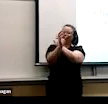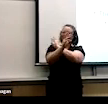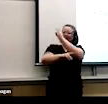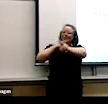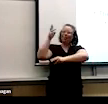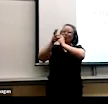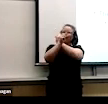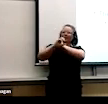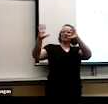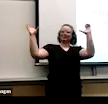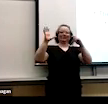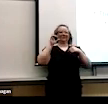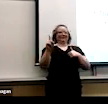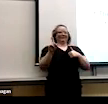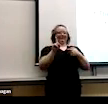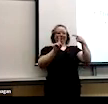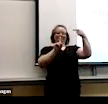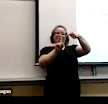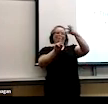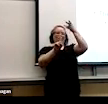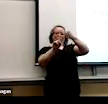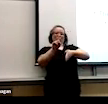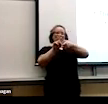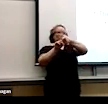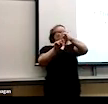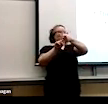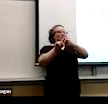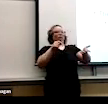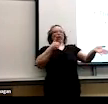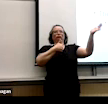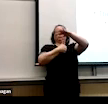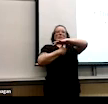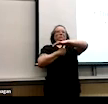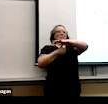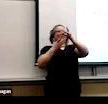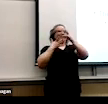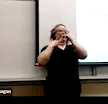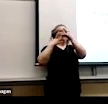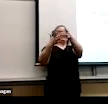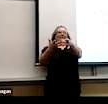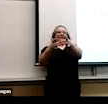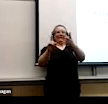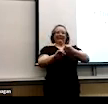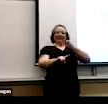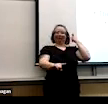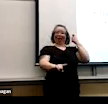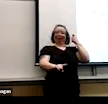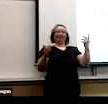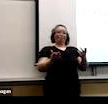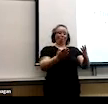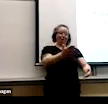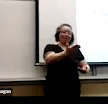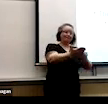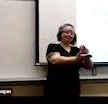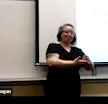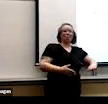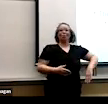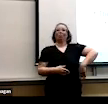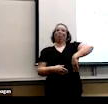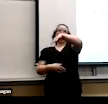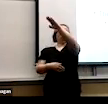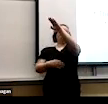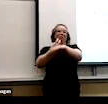who would not actually have to do a transfer, right? When we're talking about that transfer versus transition, they'd have to consider the principles, but there would be no handover